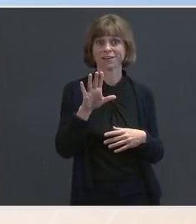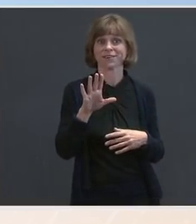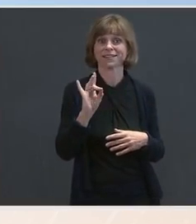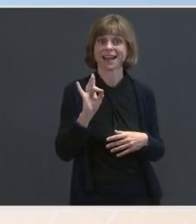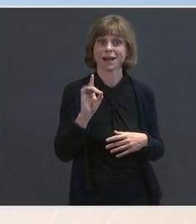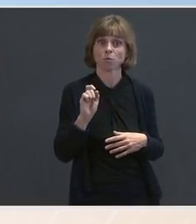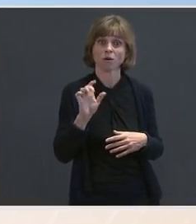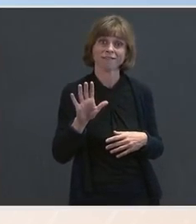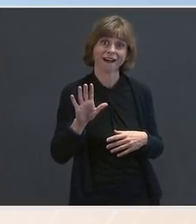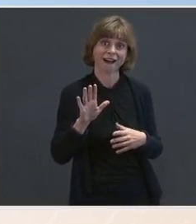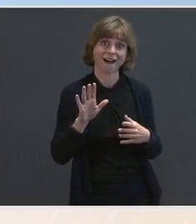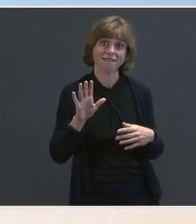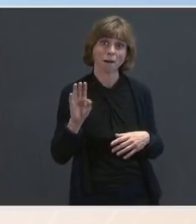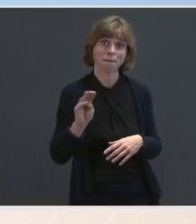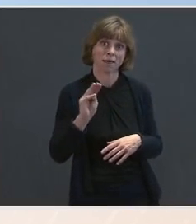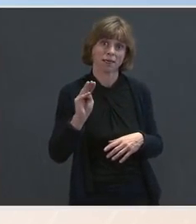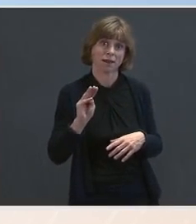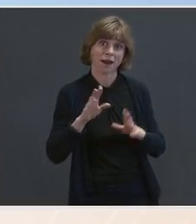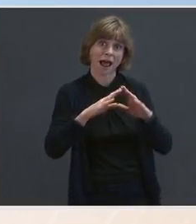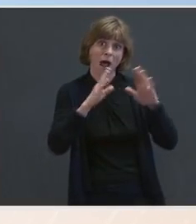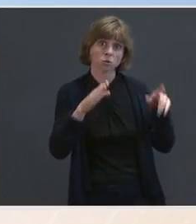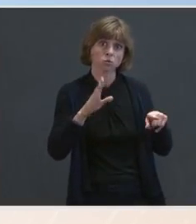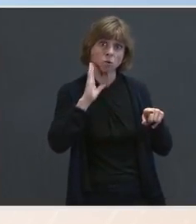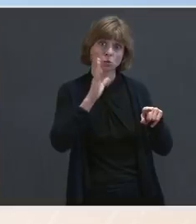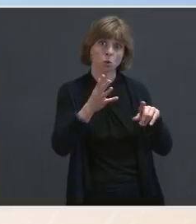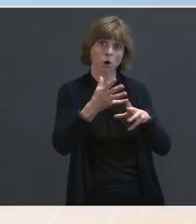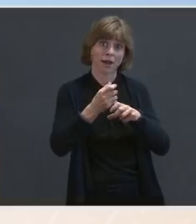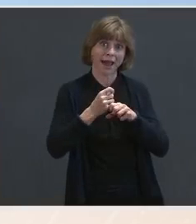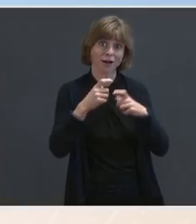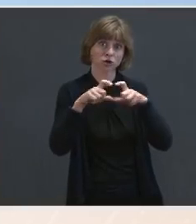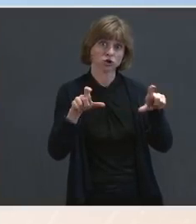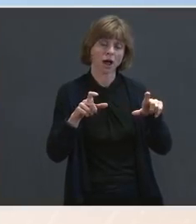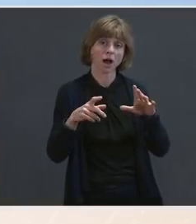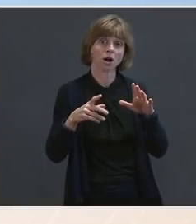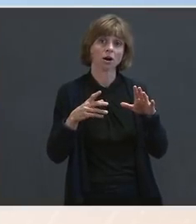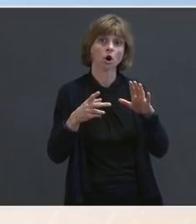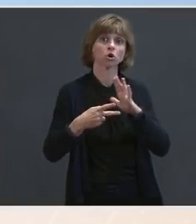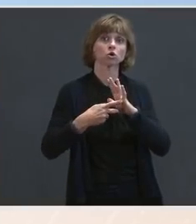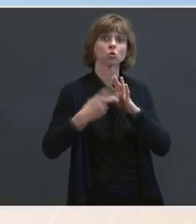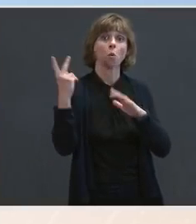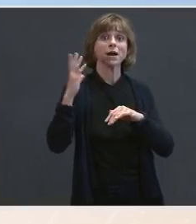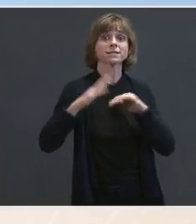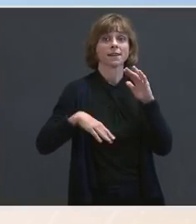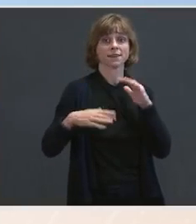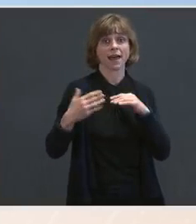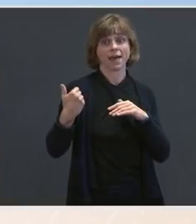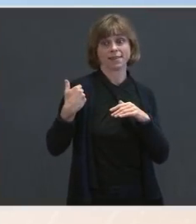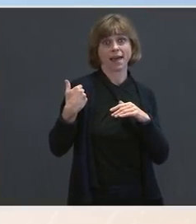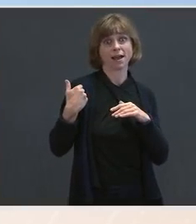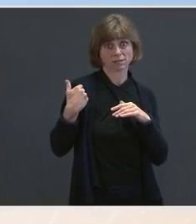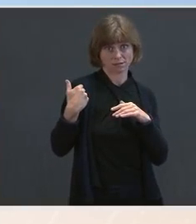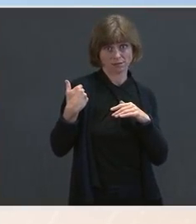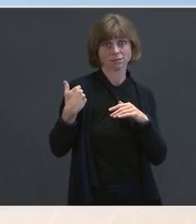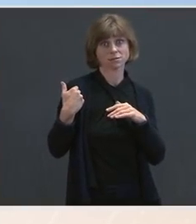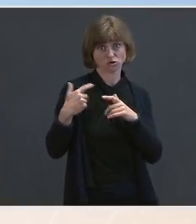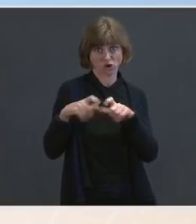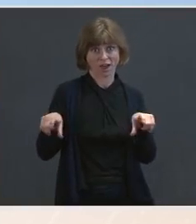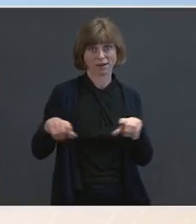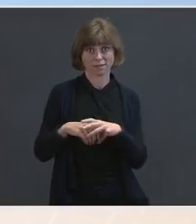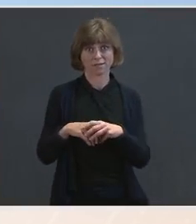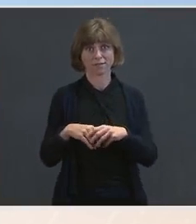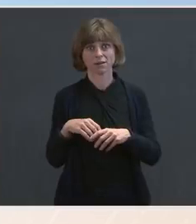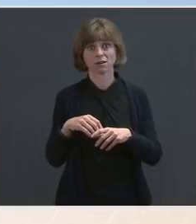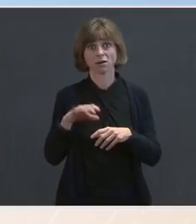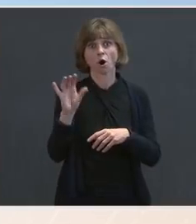158.5 million households are going to receive checks that are more than twice the size of the previous round, not to mention the